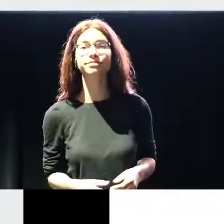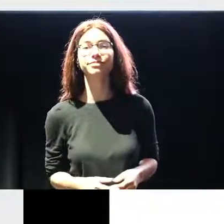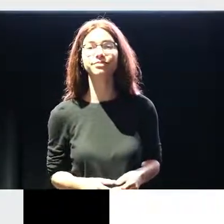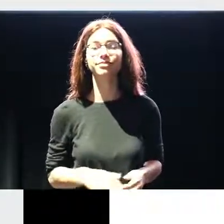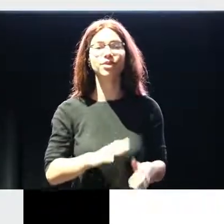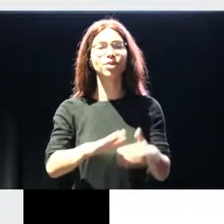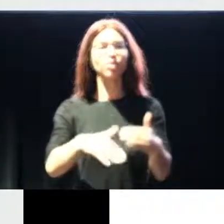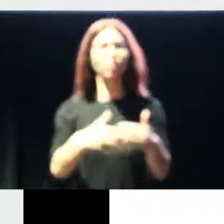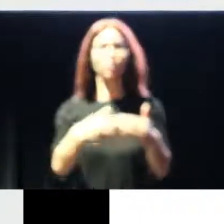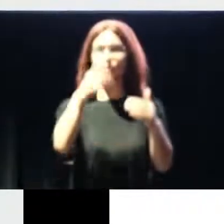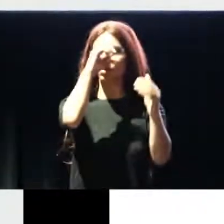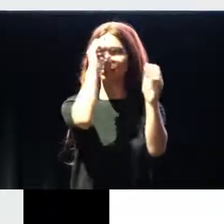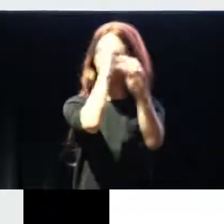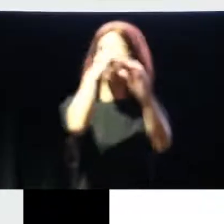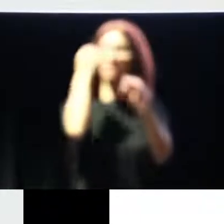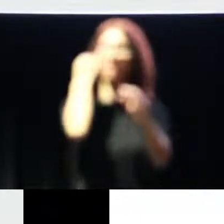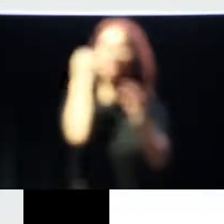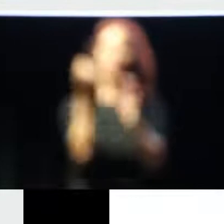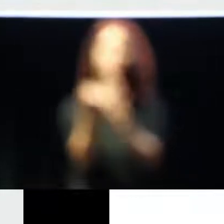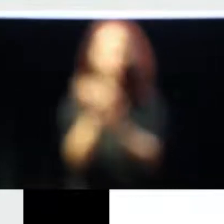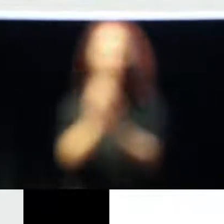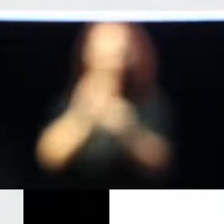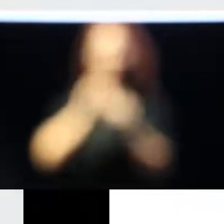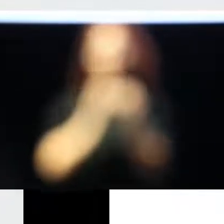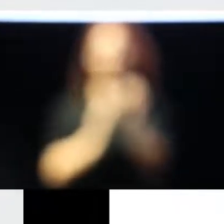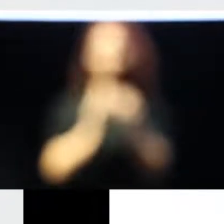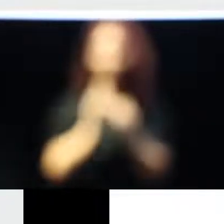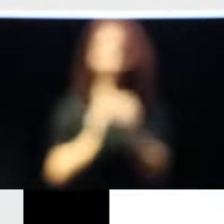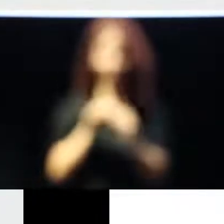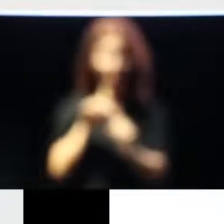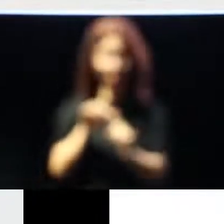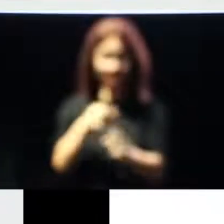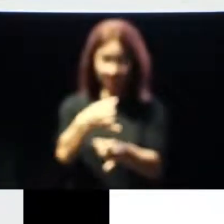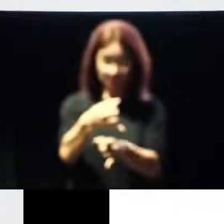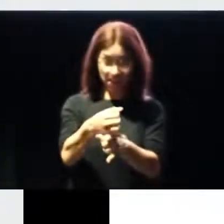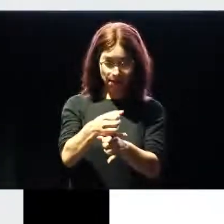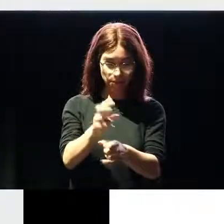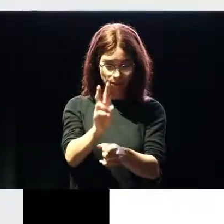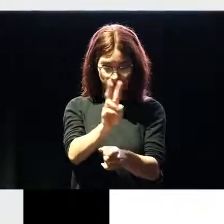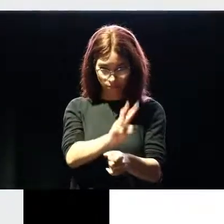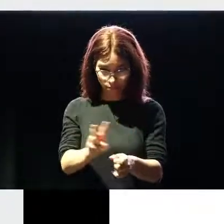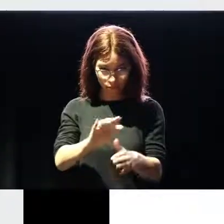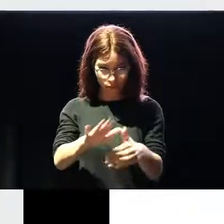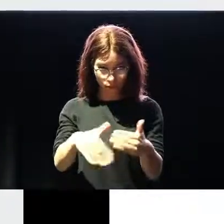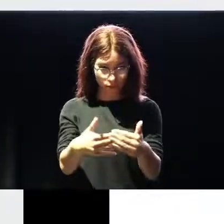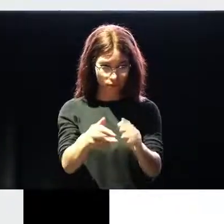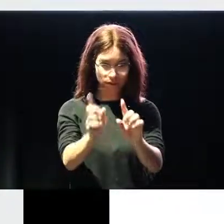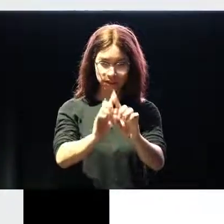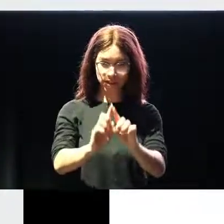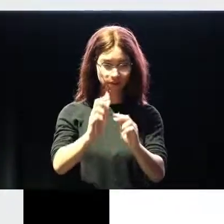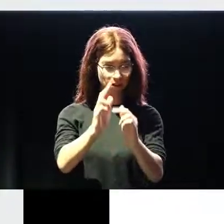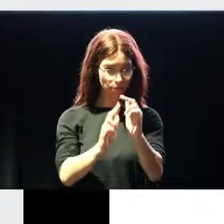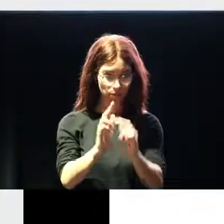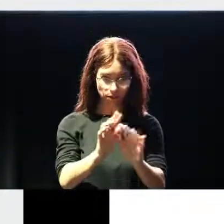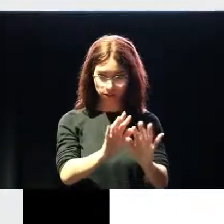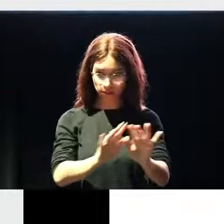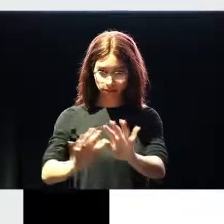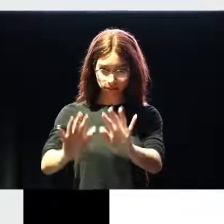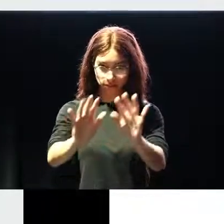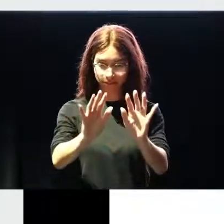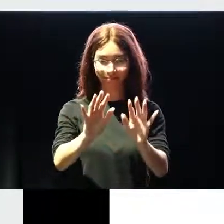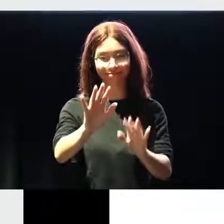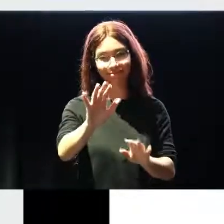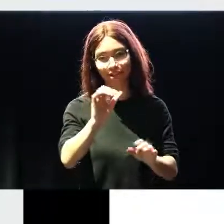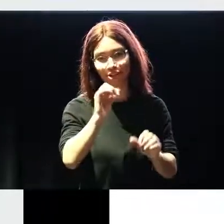the idea for the building was almost to take that campus and all of those buildings and start to, this is